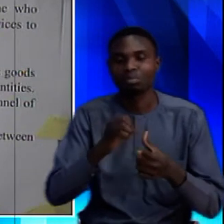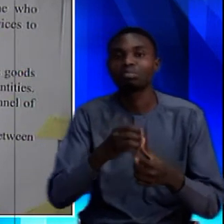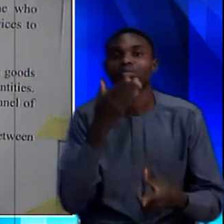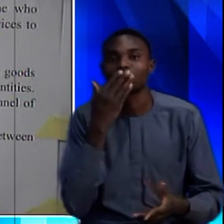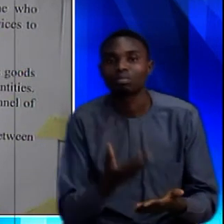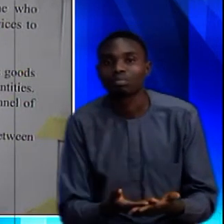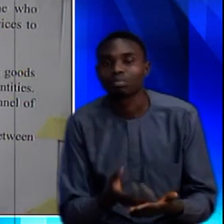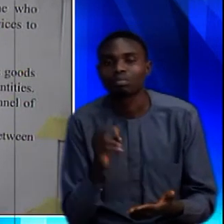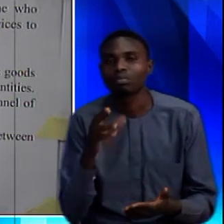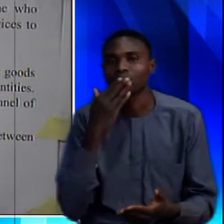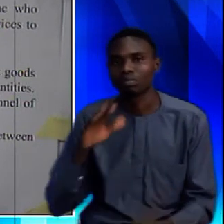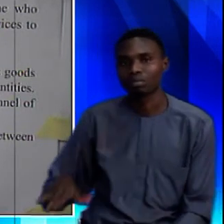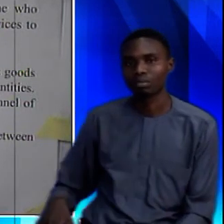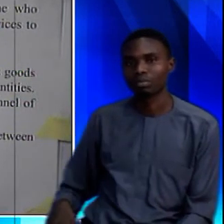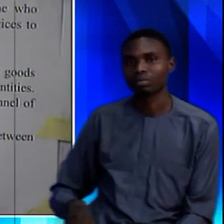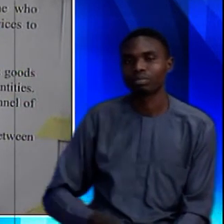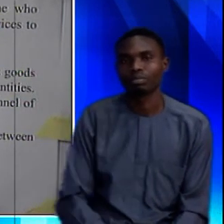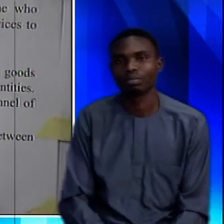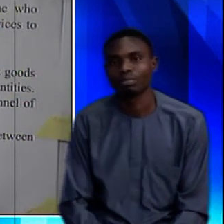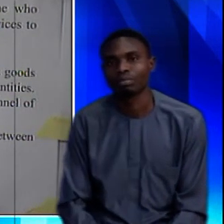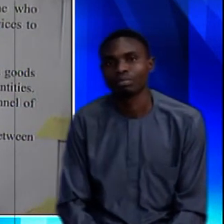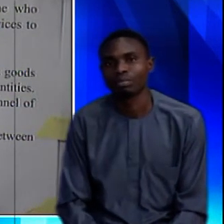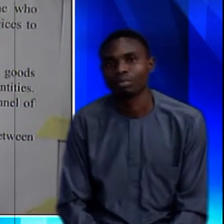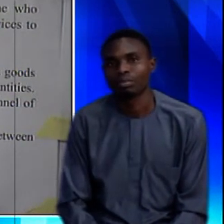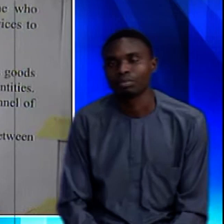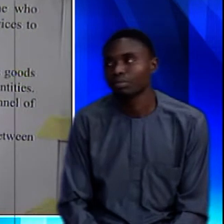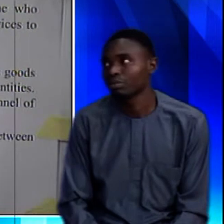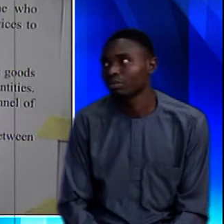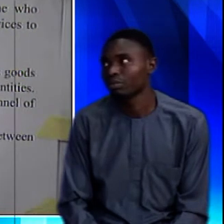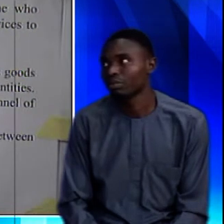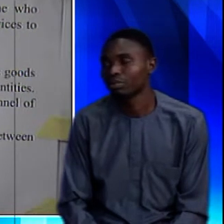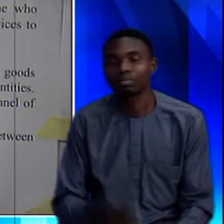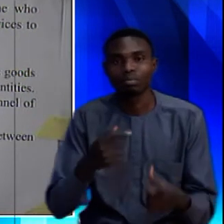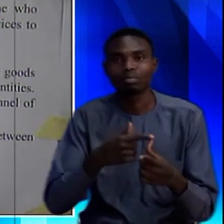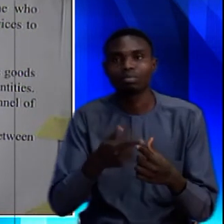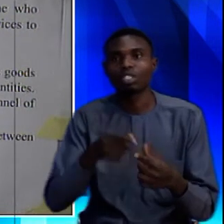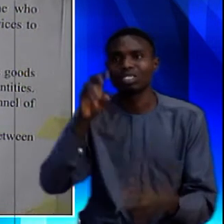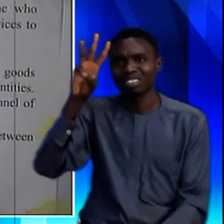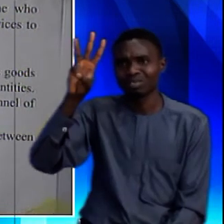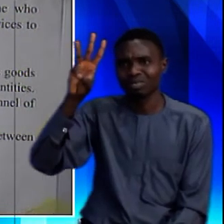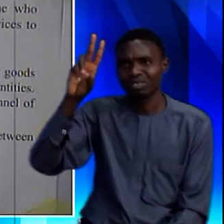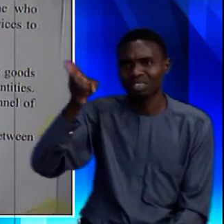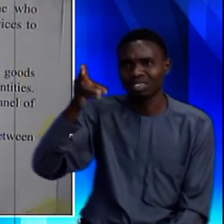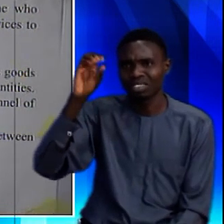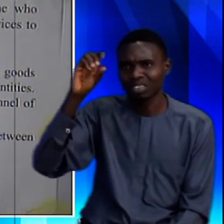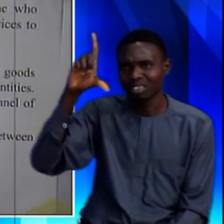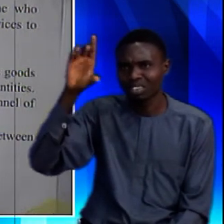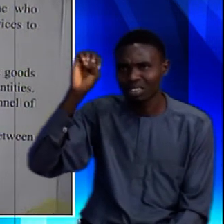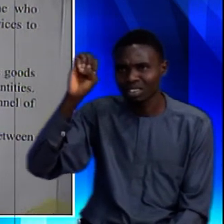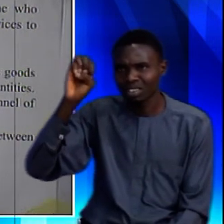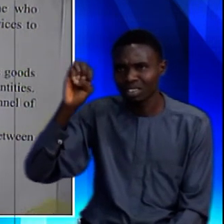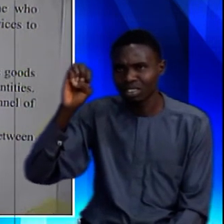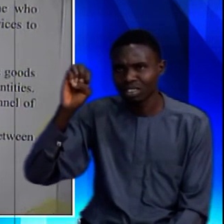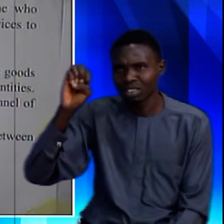hardly for him to use that particular product again. Then we also have what? The wholesaler. The wholesaler, in